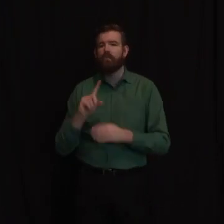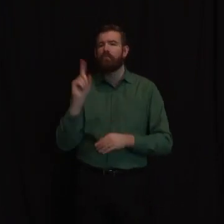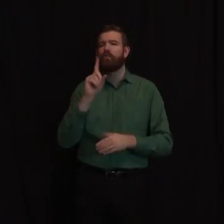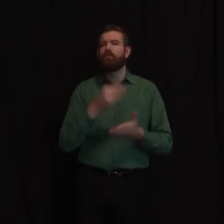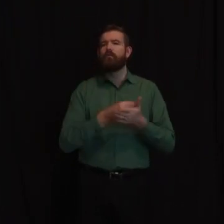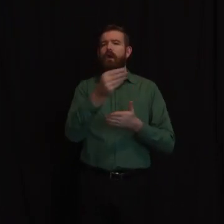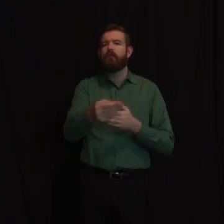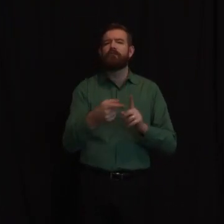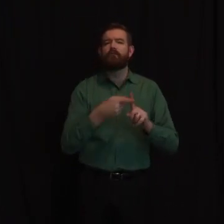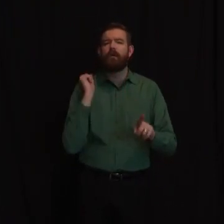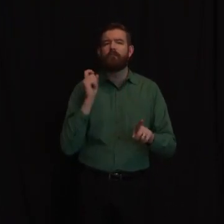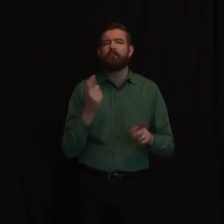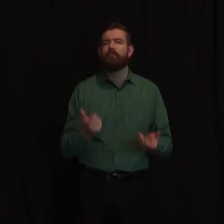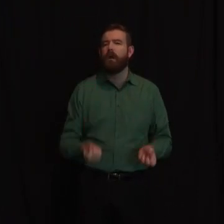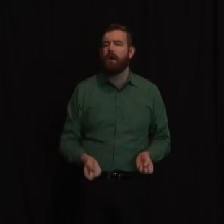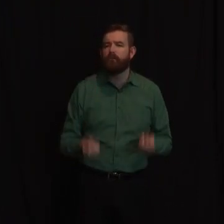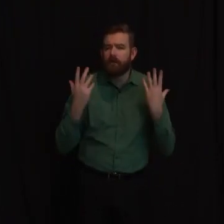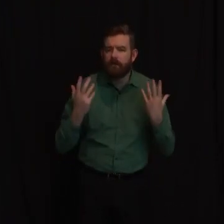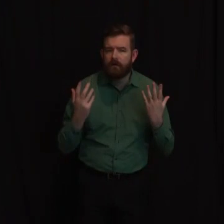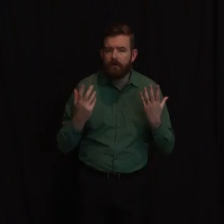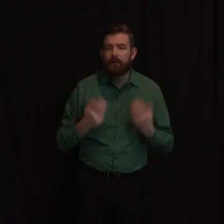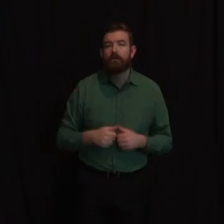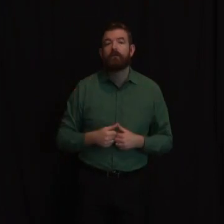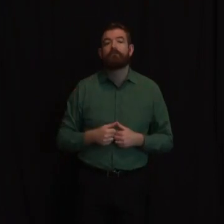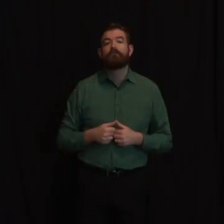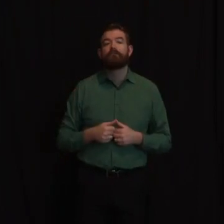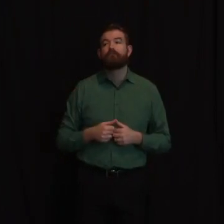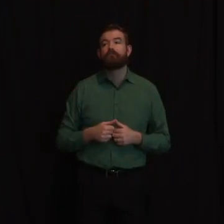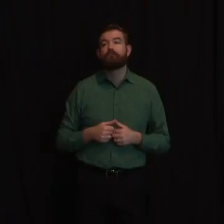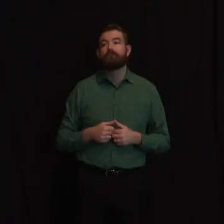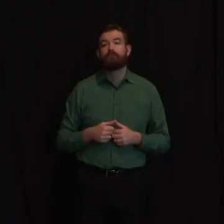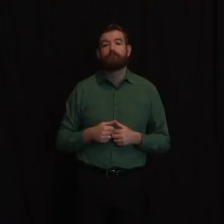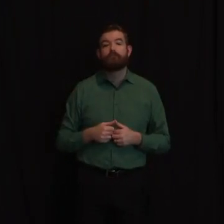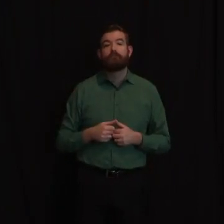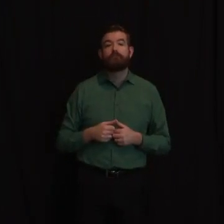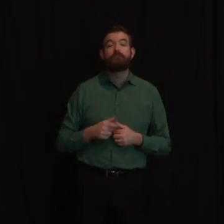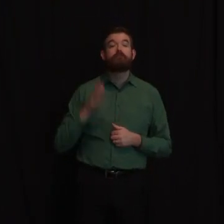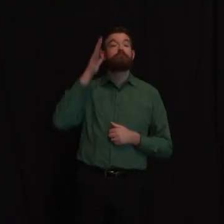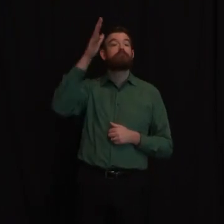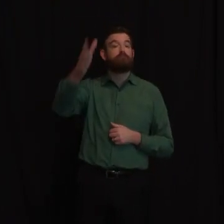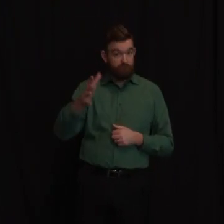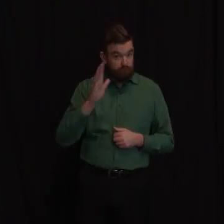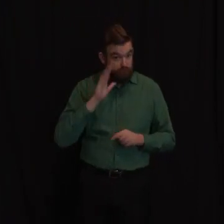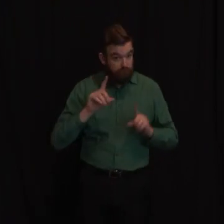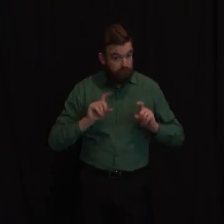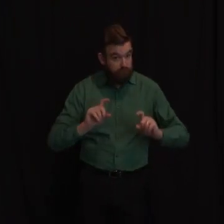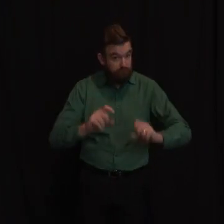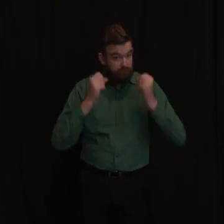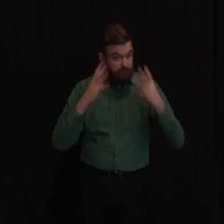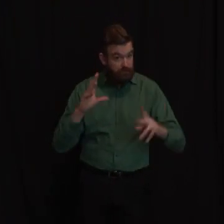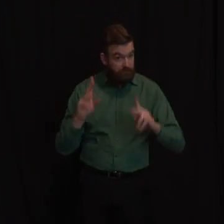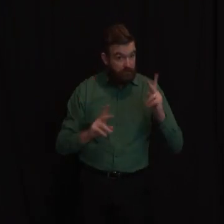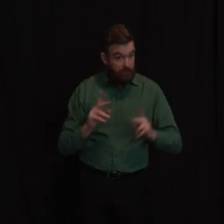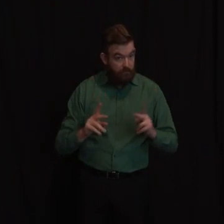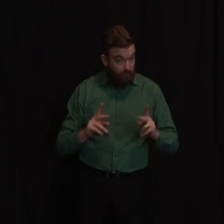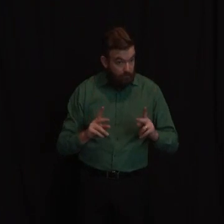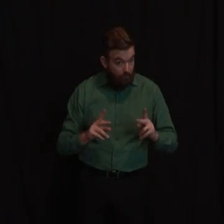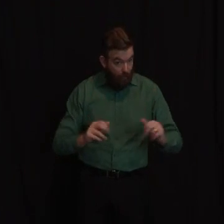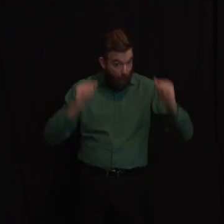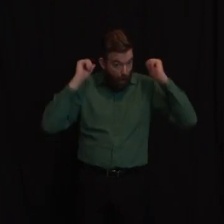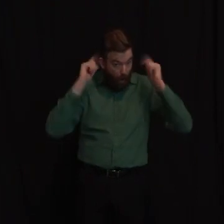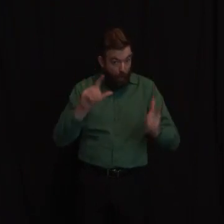road, what would a wide-scale testing program look like? For instance, are you talking about all 9 million residents? And